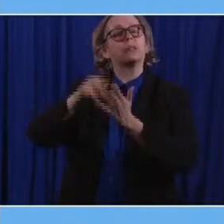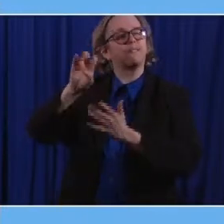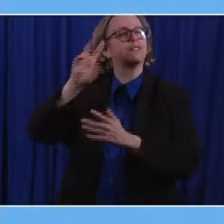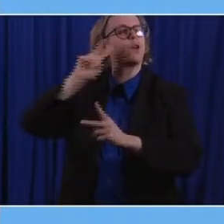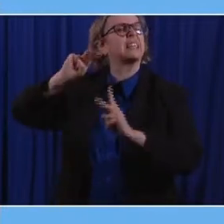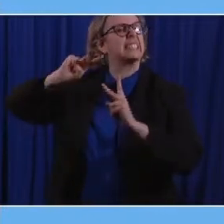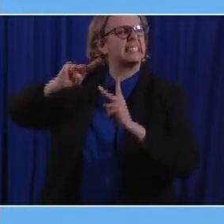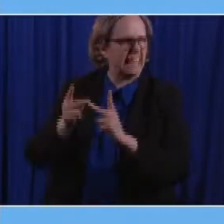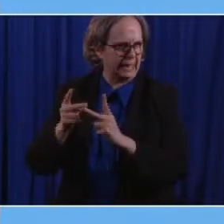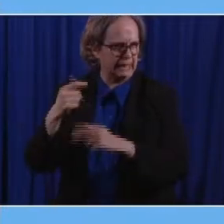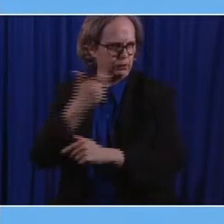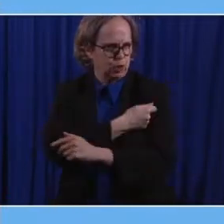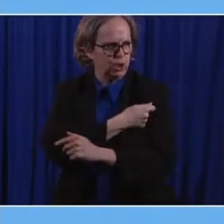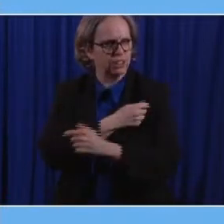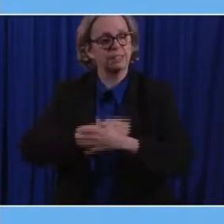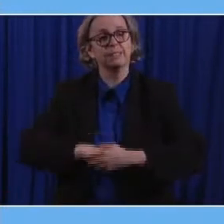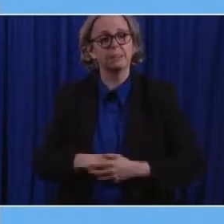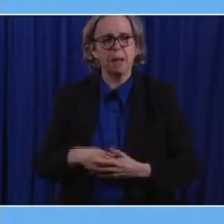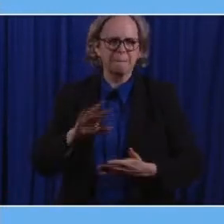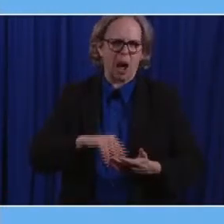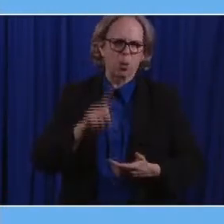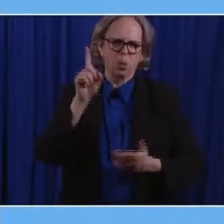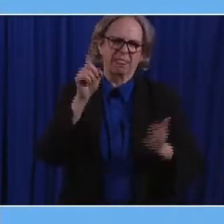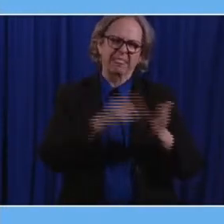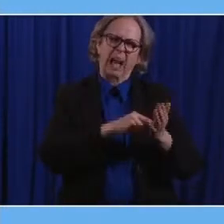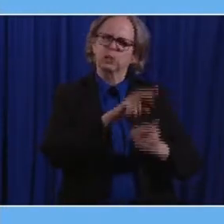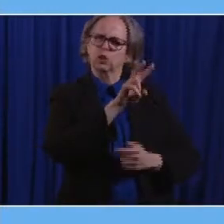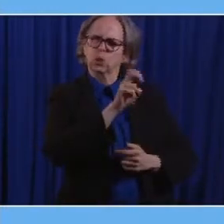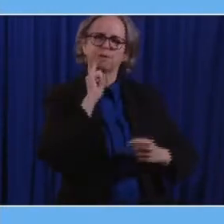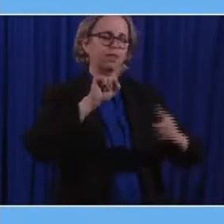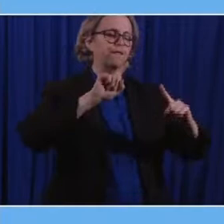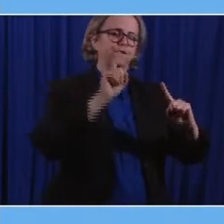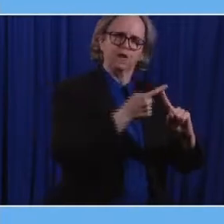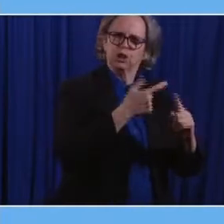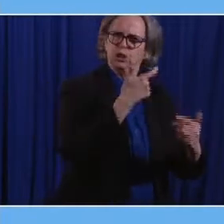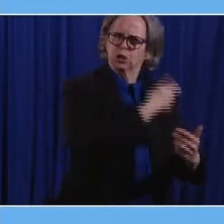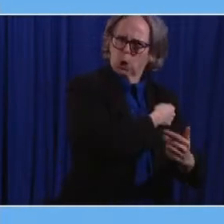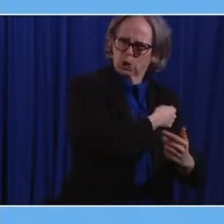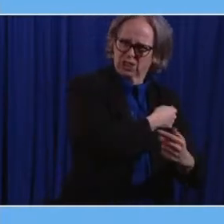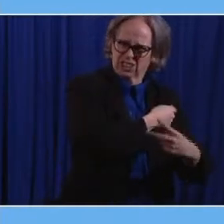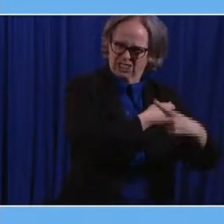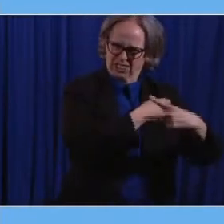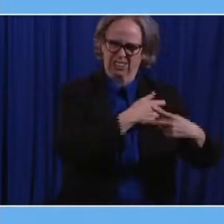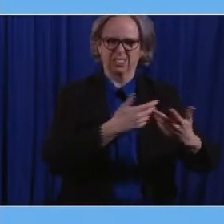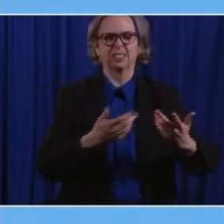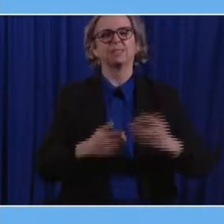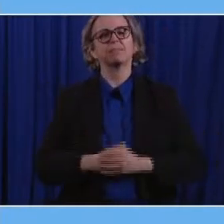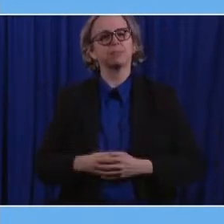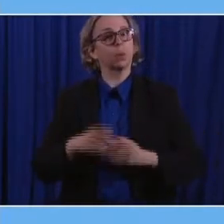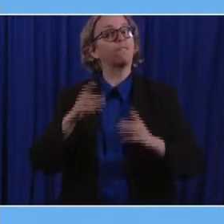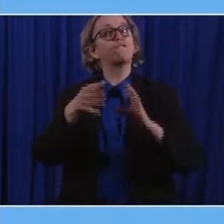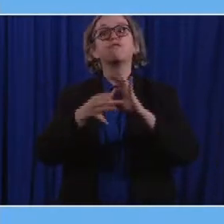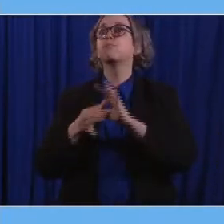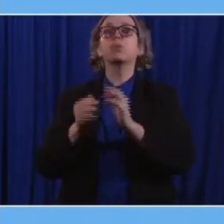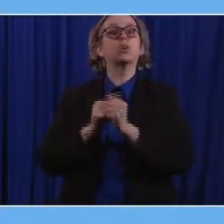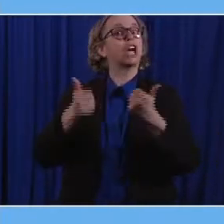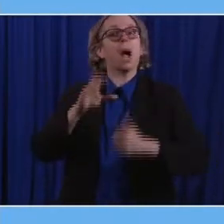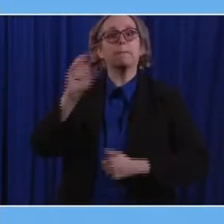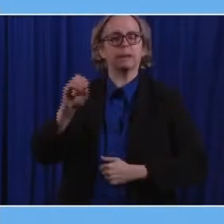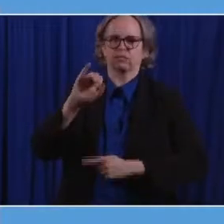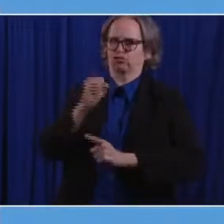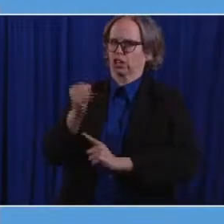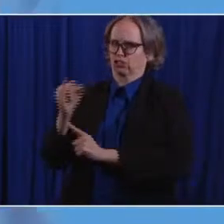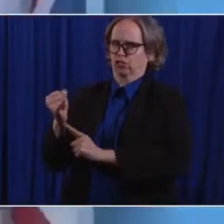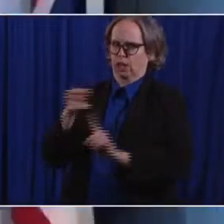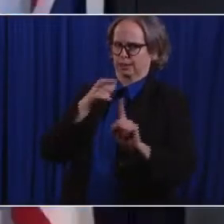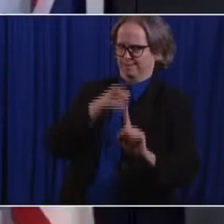offering around 1,200 one-dose Johnson & Johnson vaccines. Health Commissioner Cooper